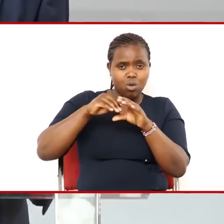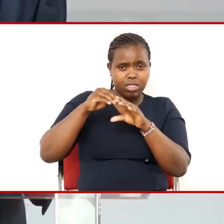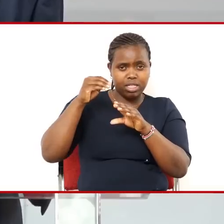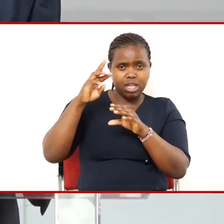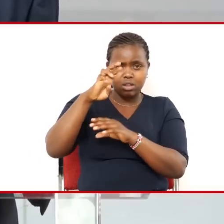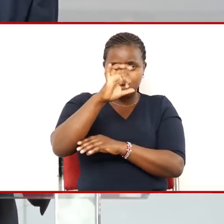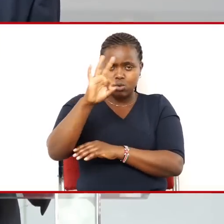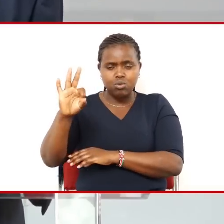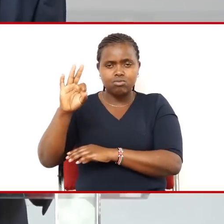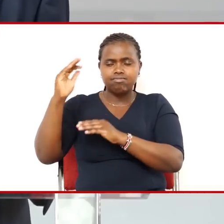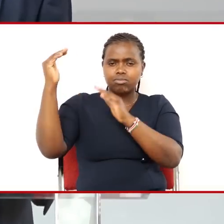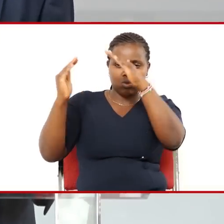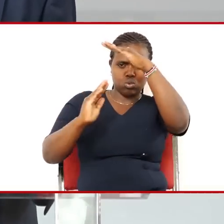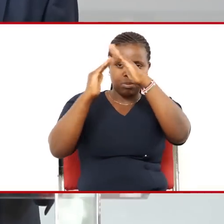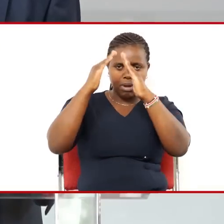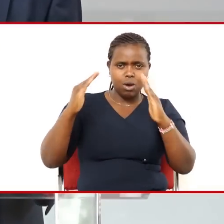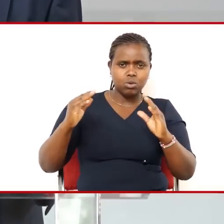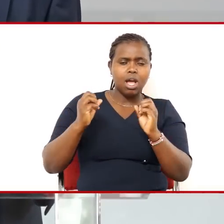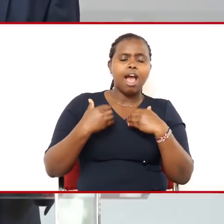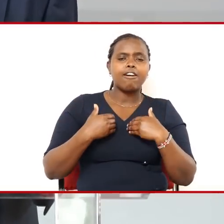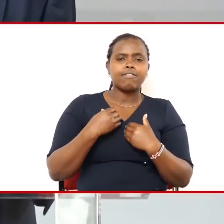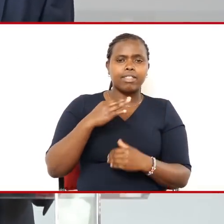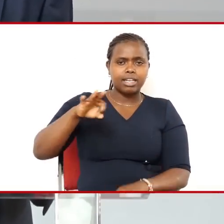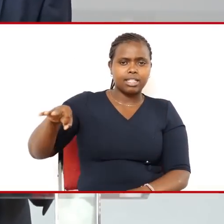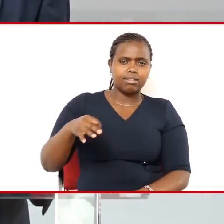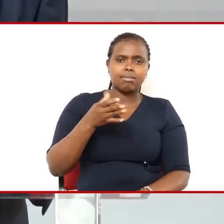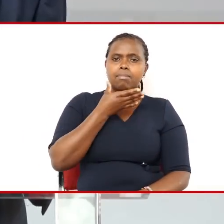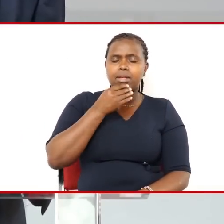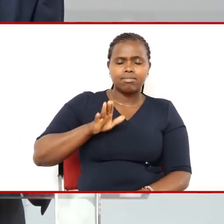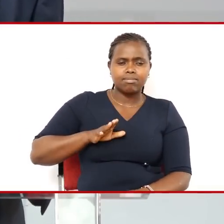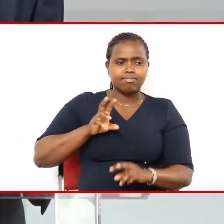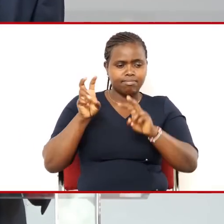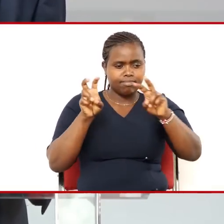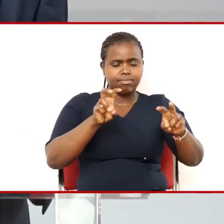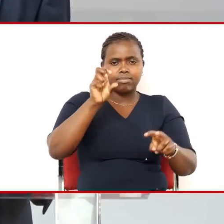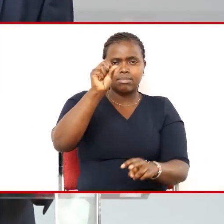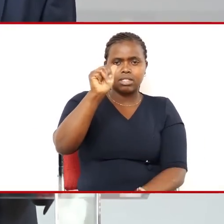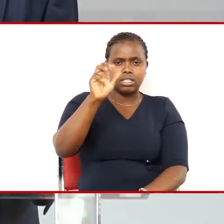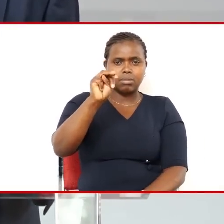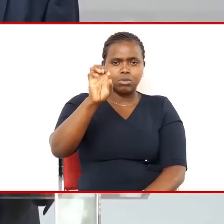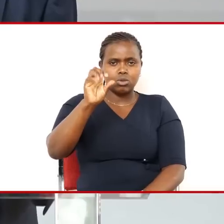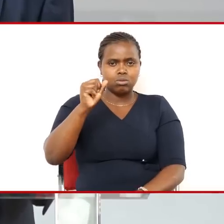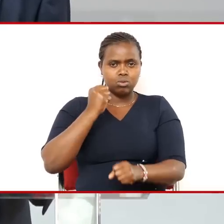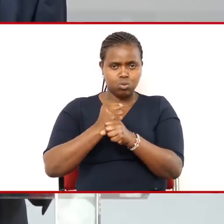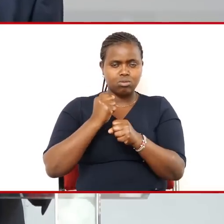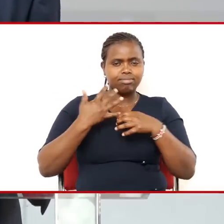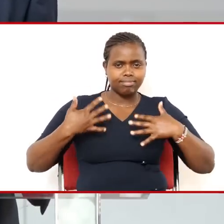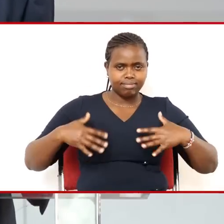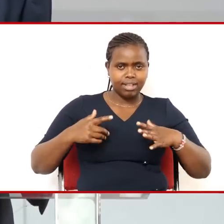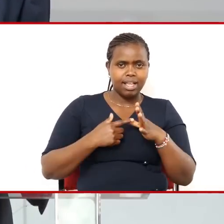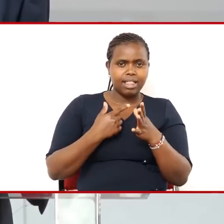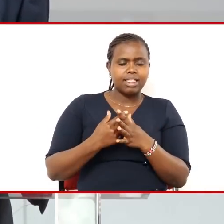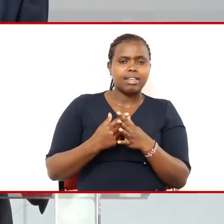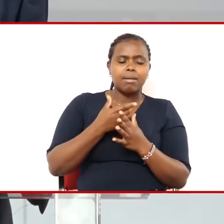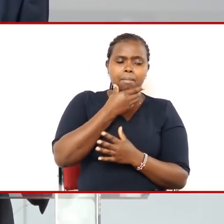On the roof were about 3,000 men and women watching Samson perform. Then Samson